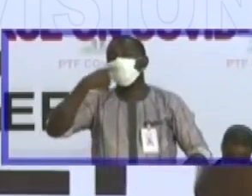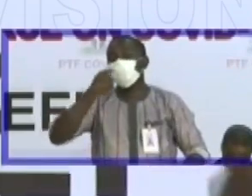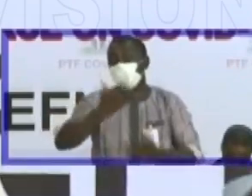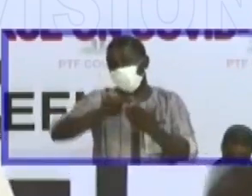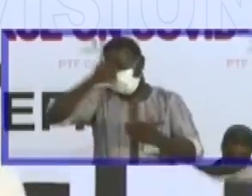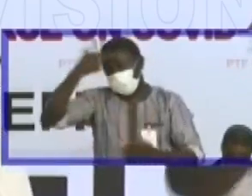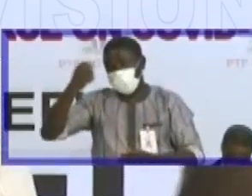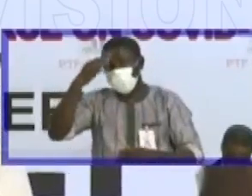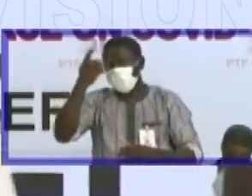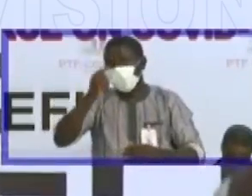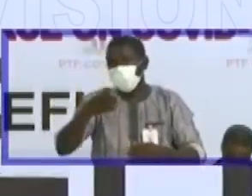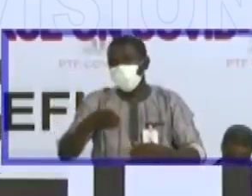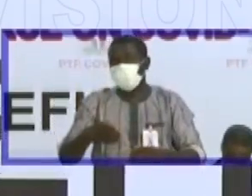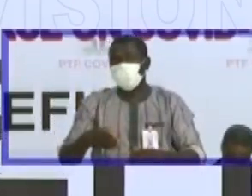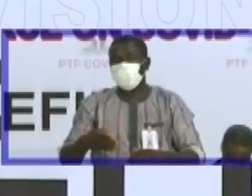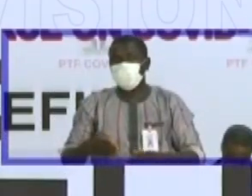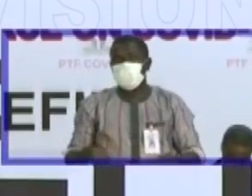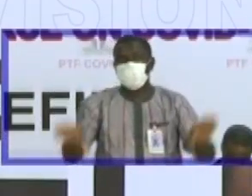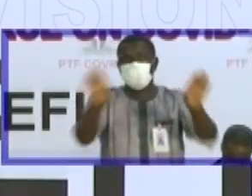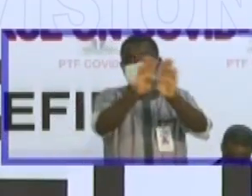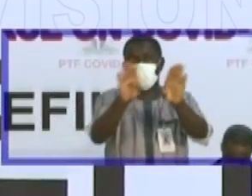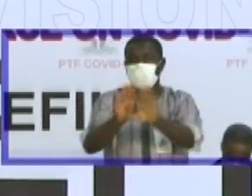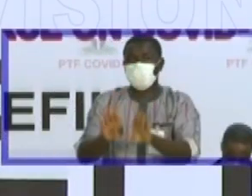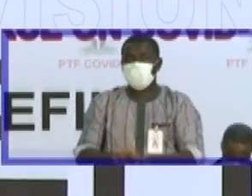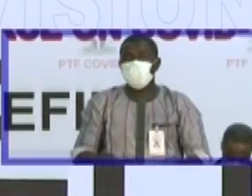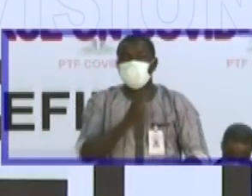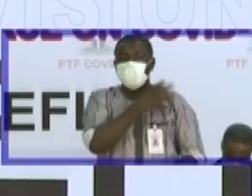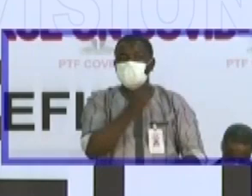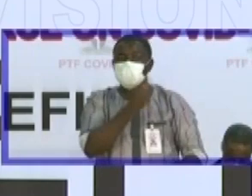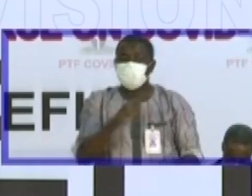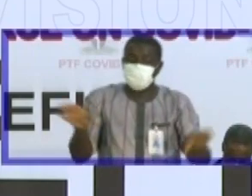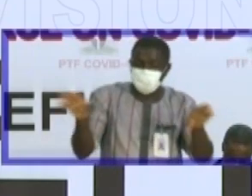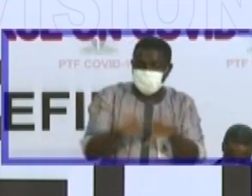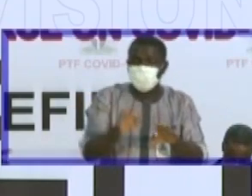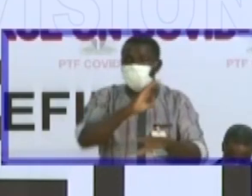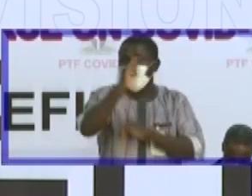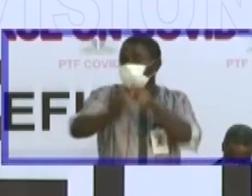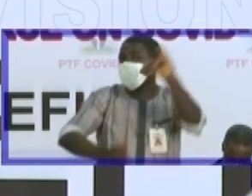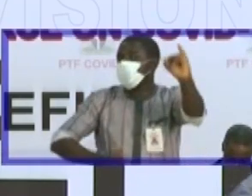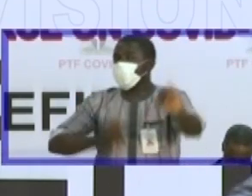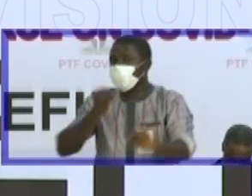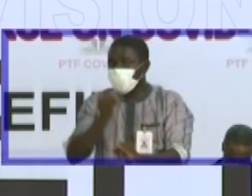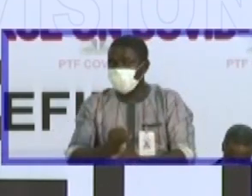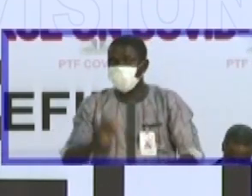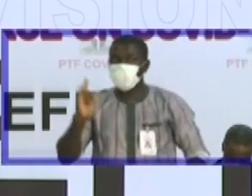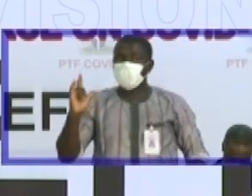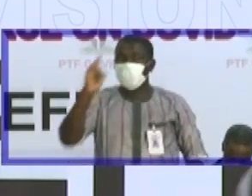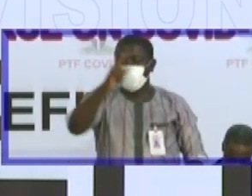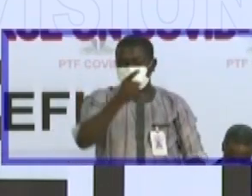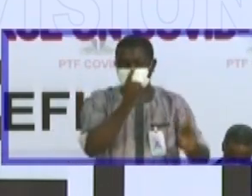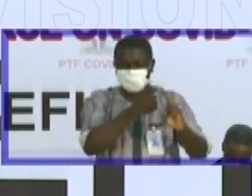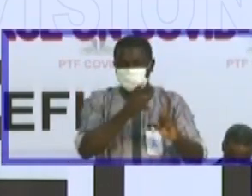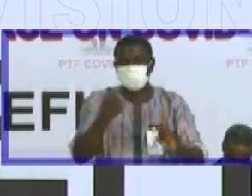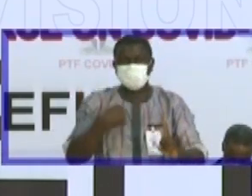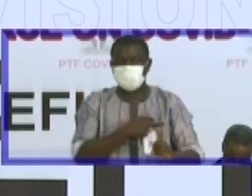lockdown and the shutdown of all international entry points to Nigeria, particularly airport, we have waived